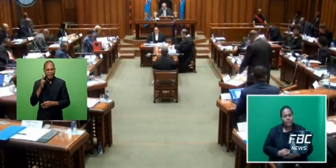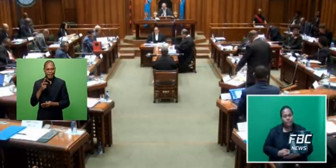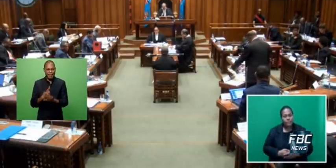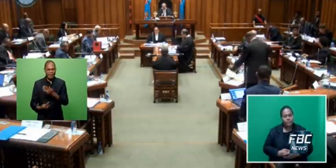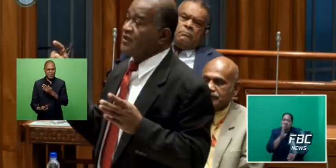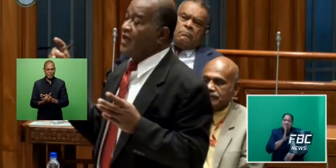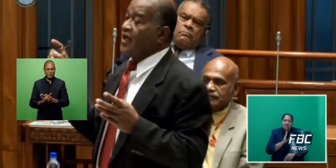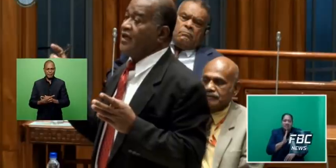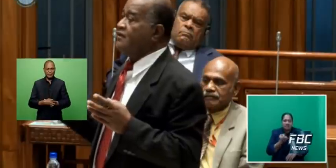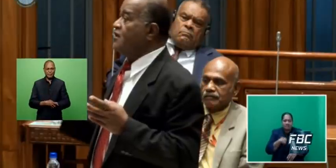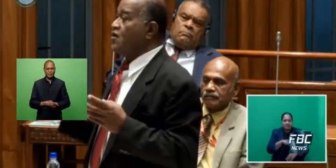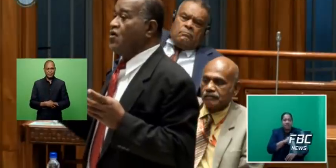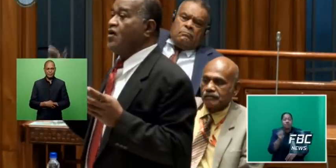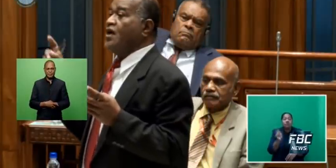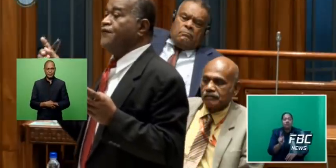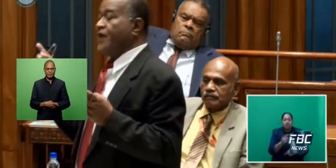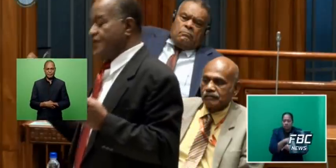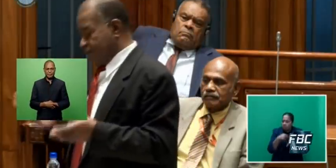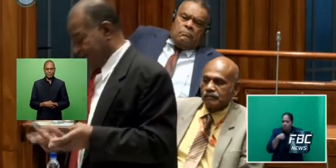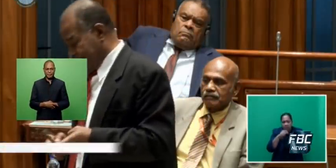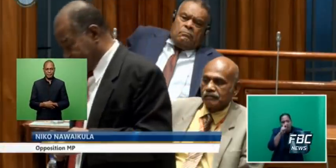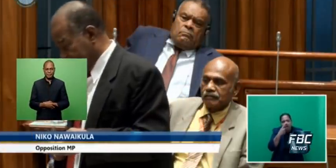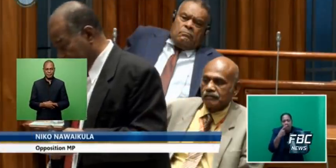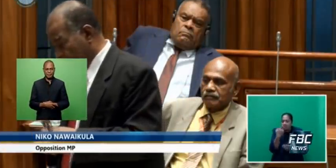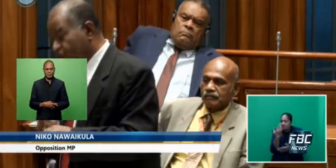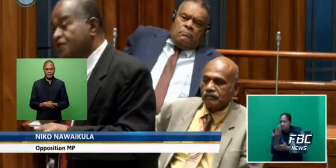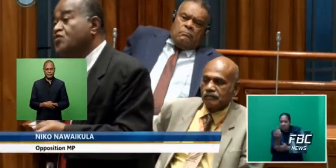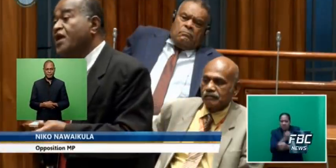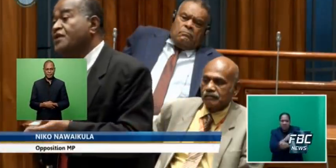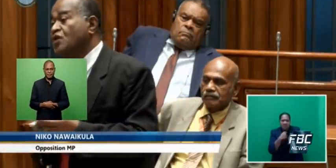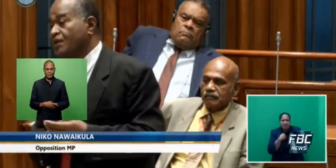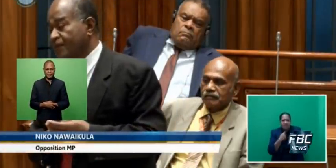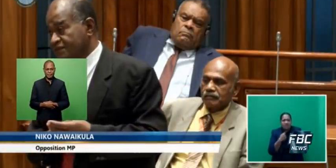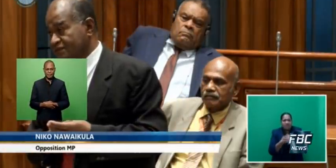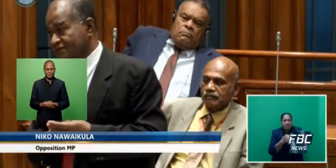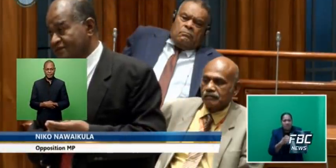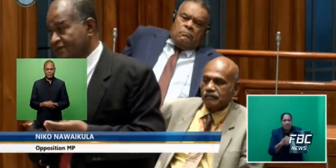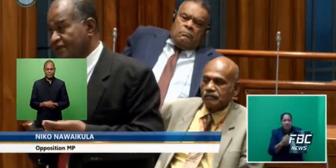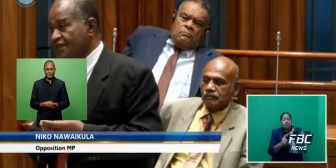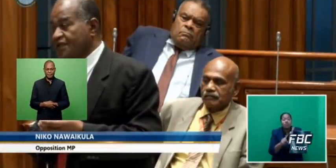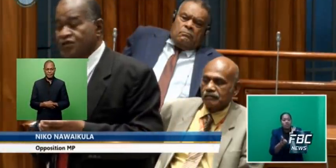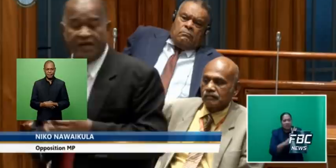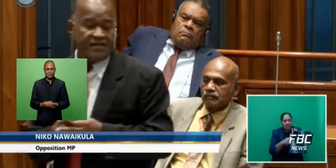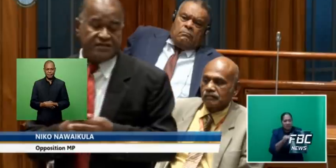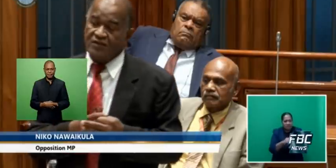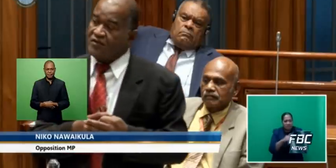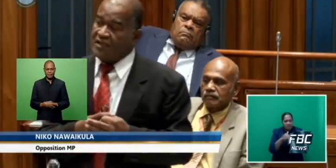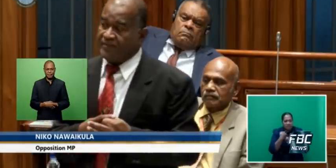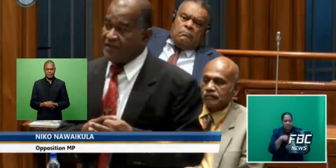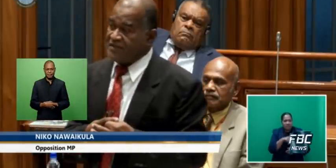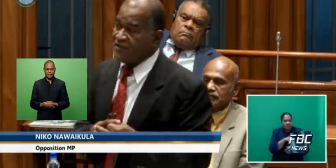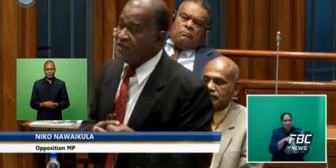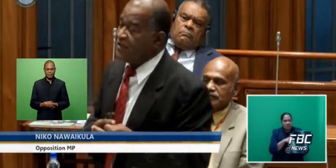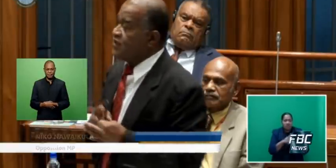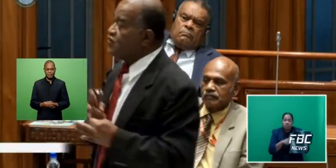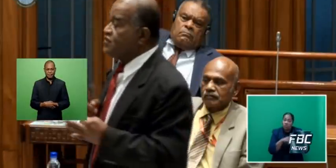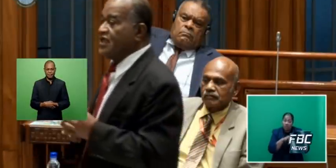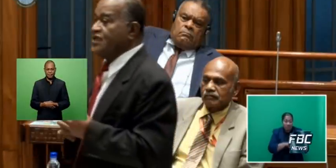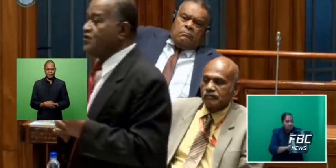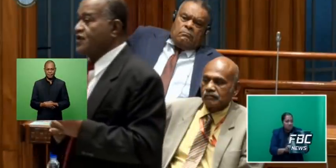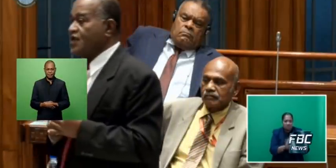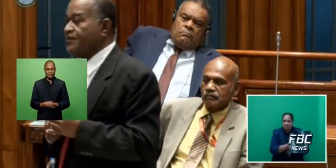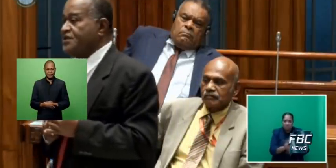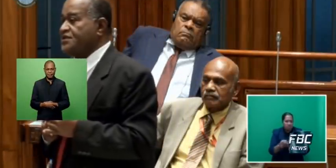We cannot rely on our friends, on the UN to help us. The US will not help us.